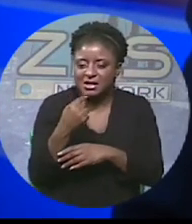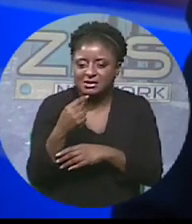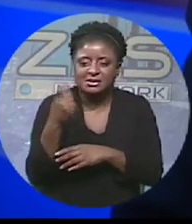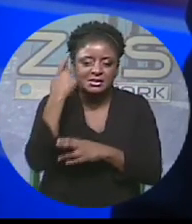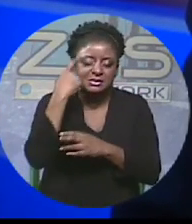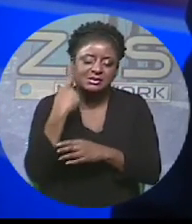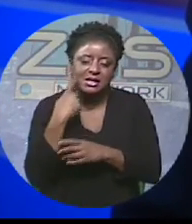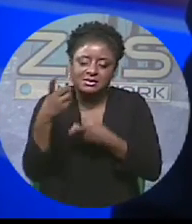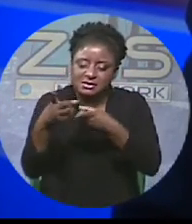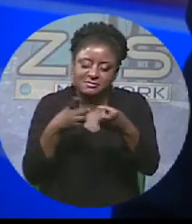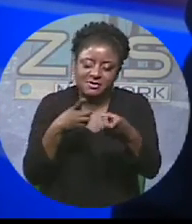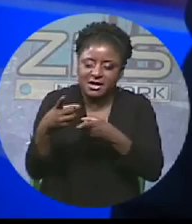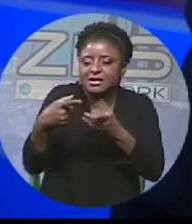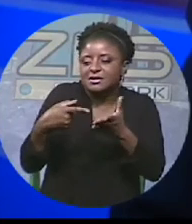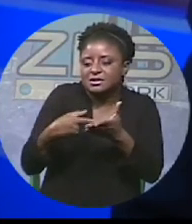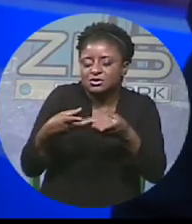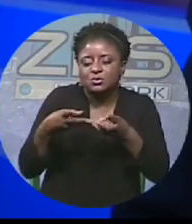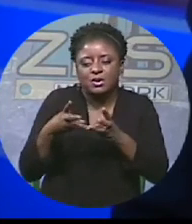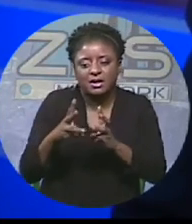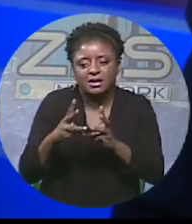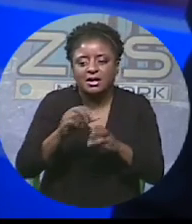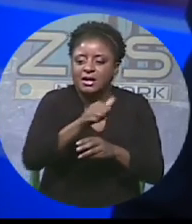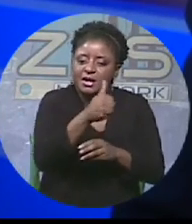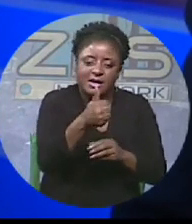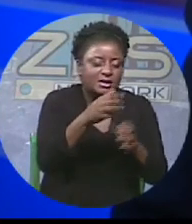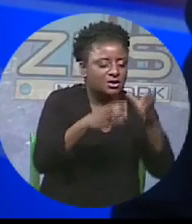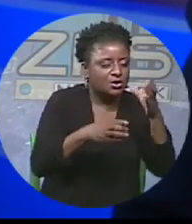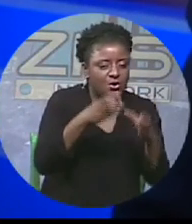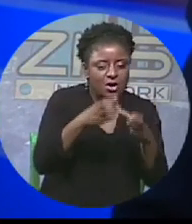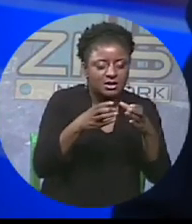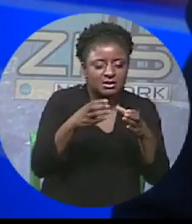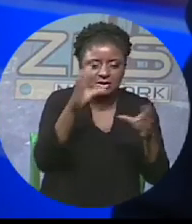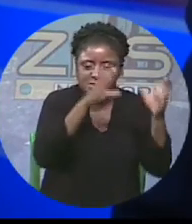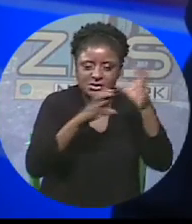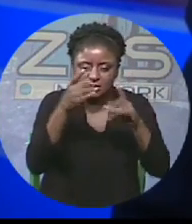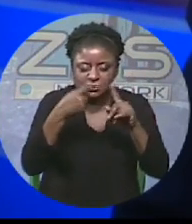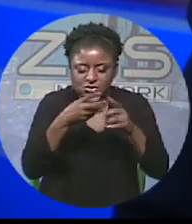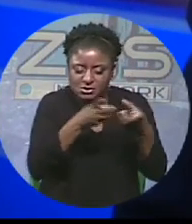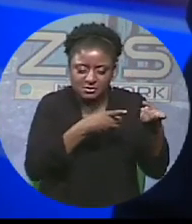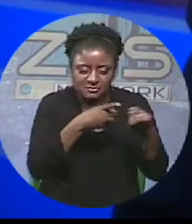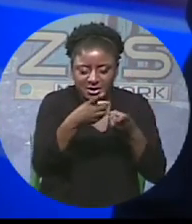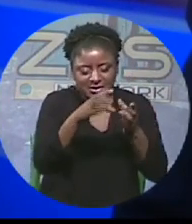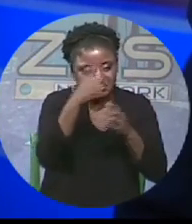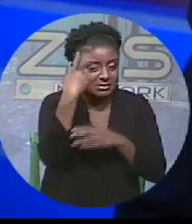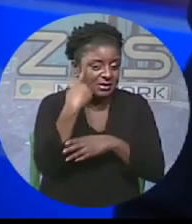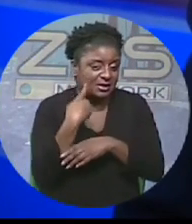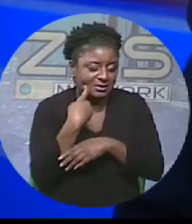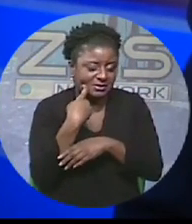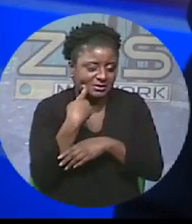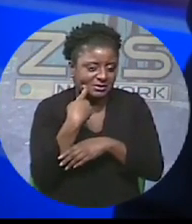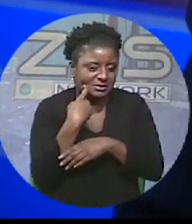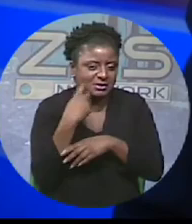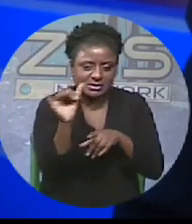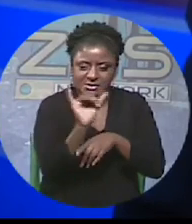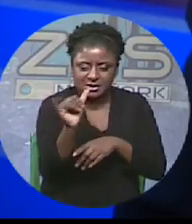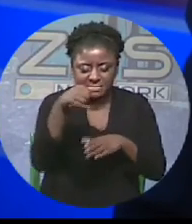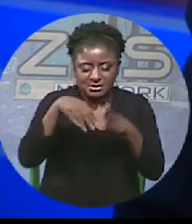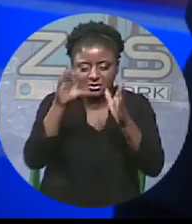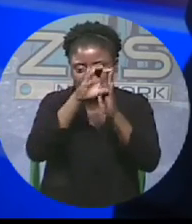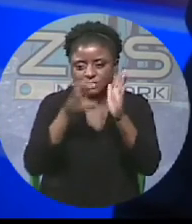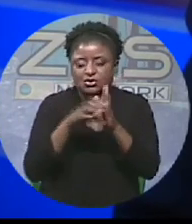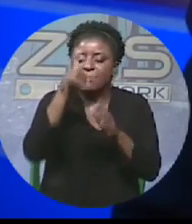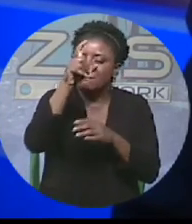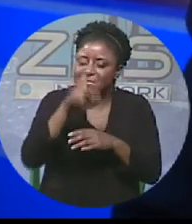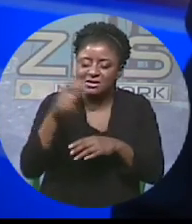is defined in this way. Any court seeking to define sex as it appears in the Constitution